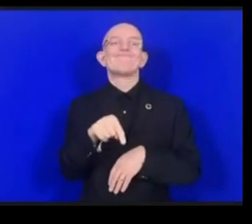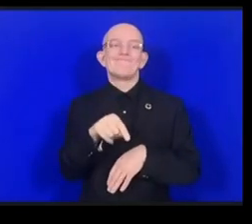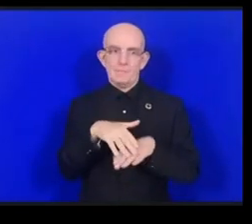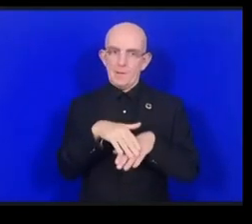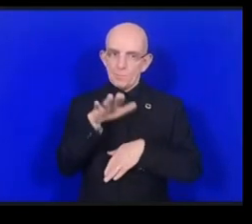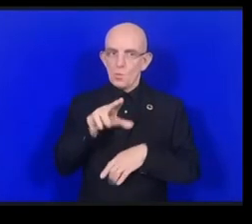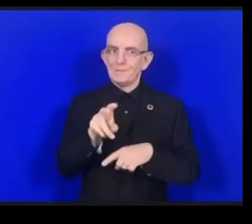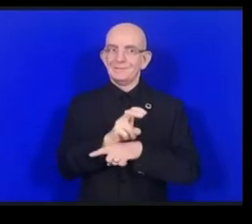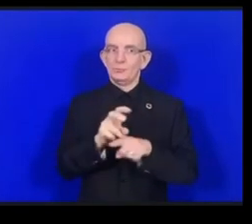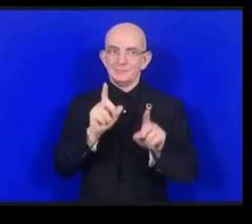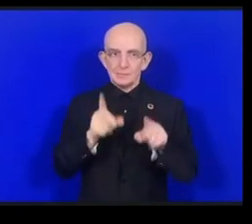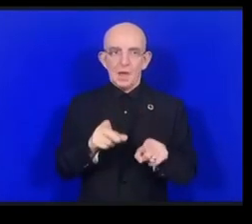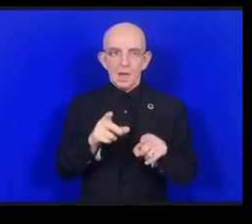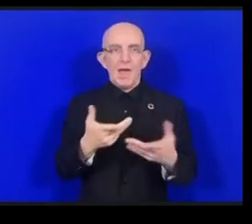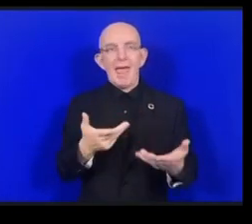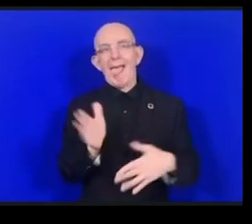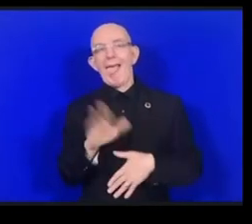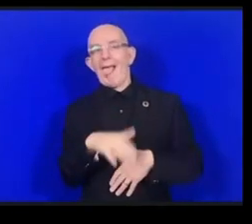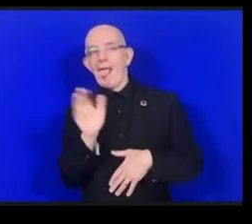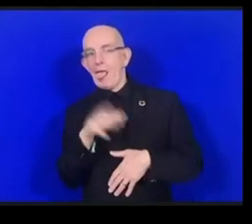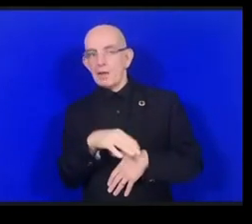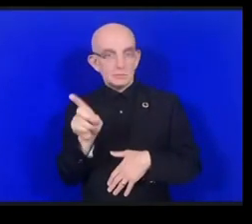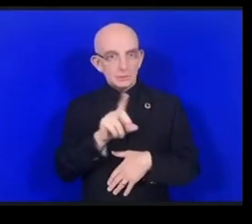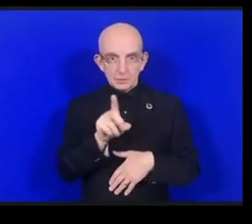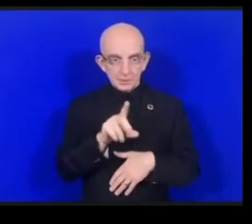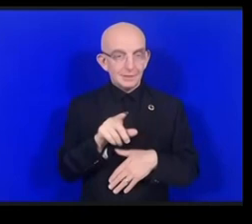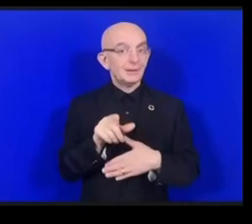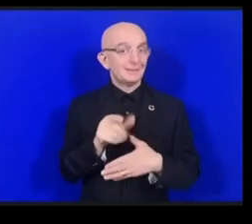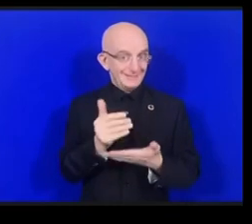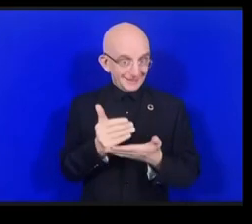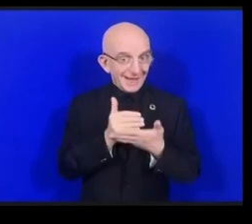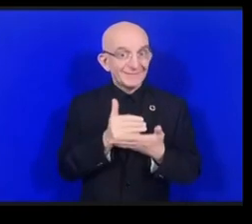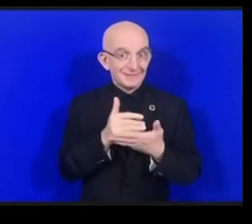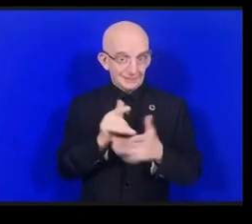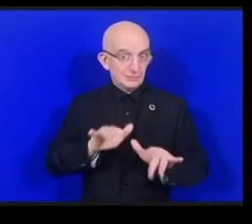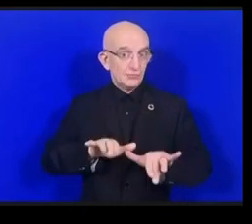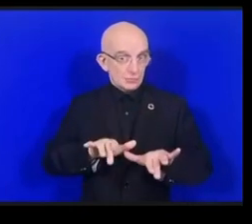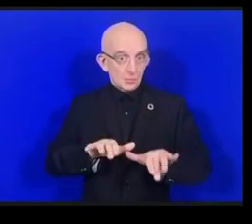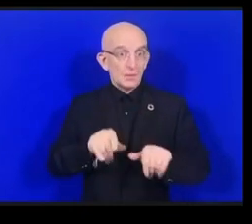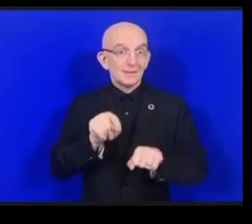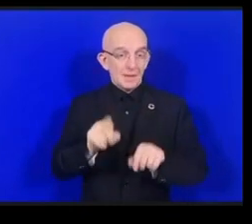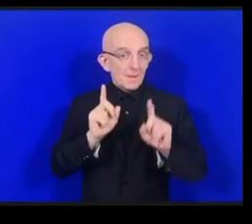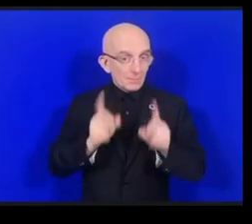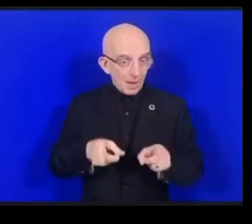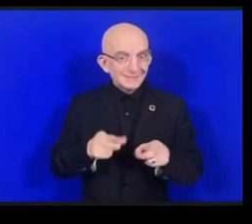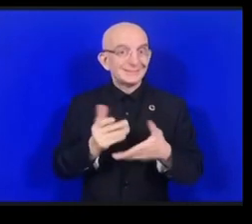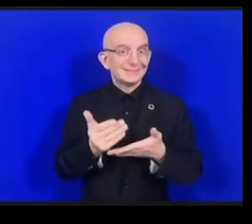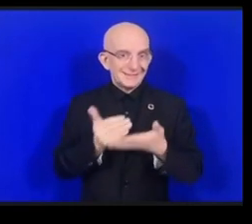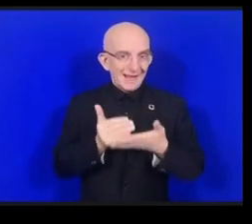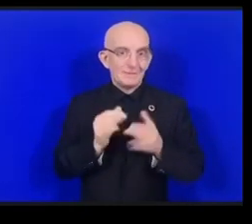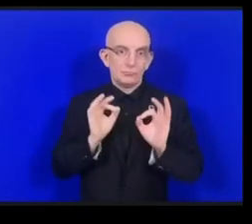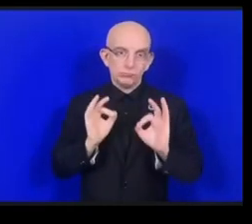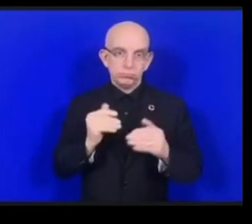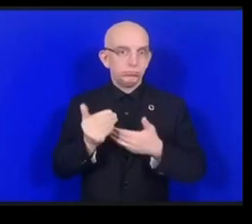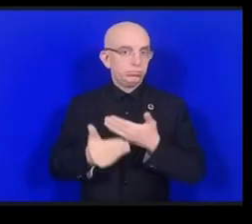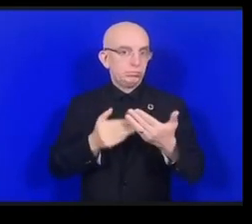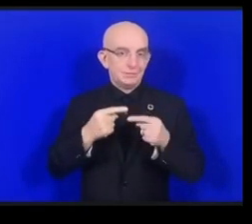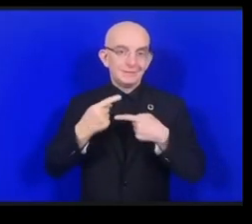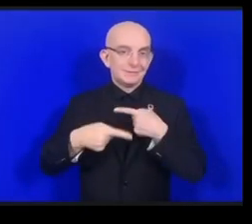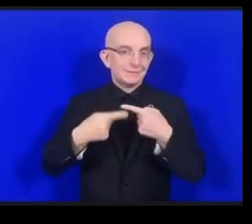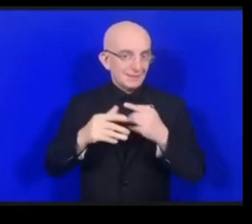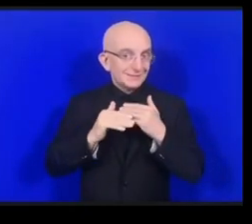resilient uh robust secure infrastructure structure that will serve the interests of the health uh uh